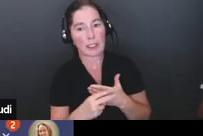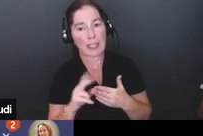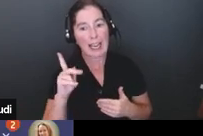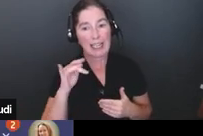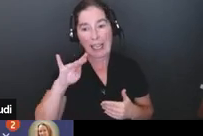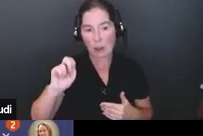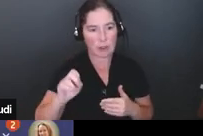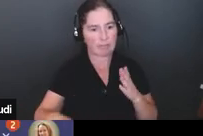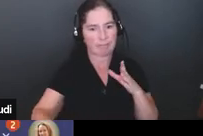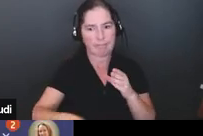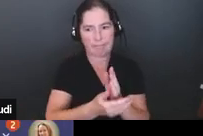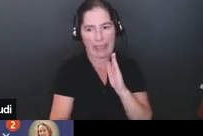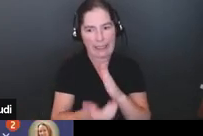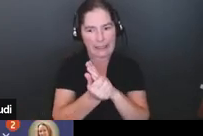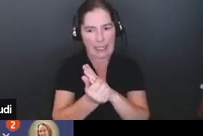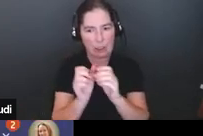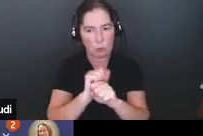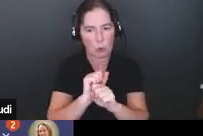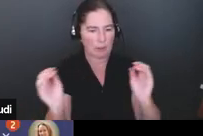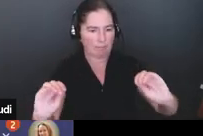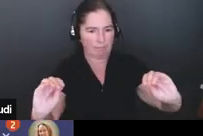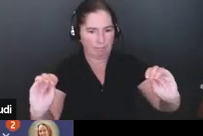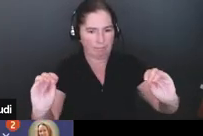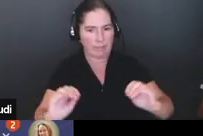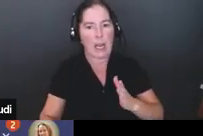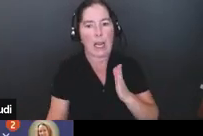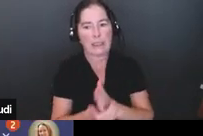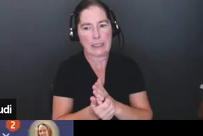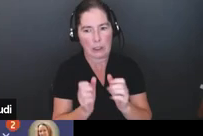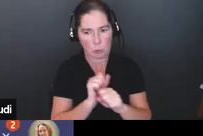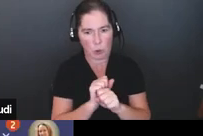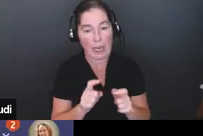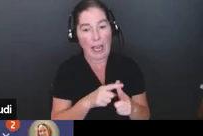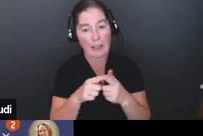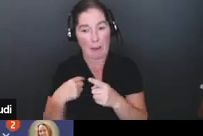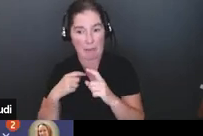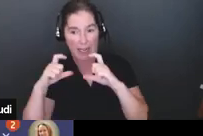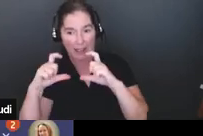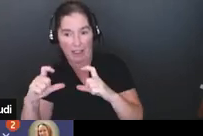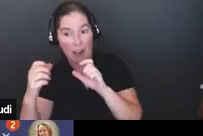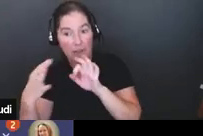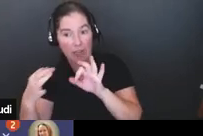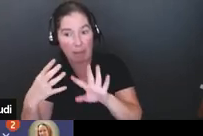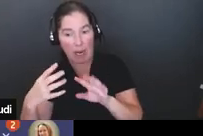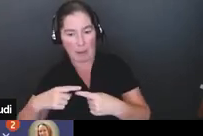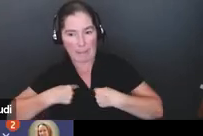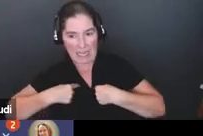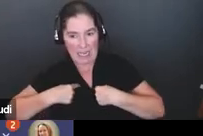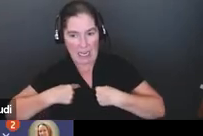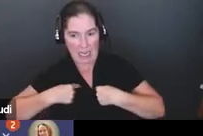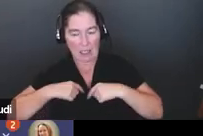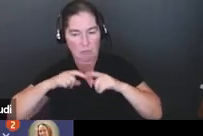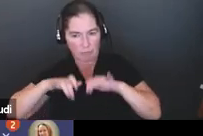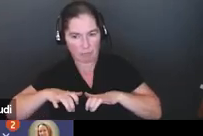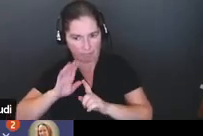She hasn't attached any work to it. She would have to attach work to it. I can give feedback. This feedback only goes to